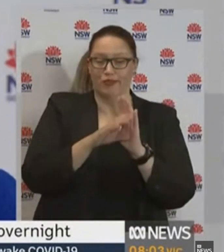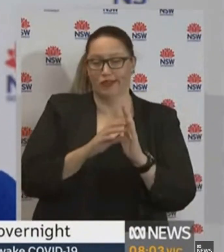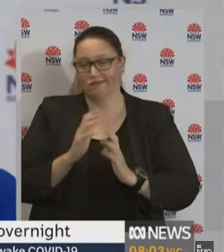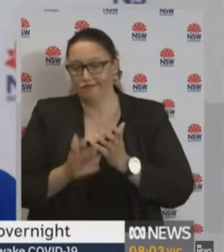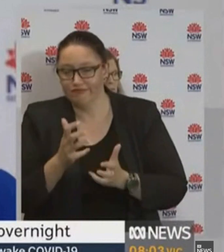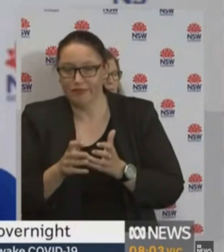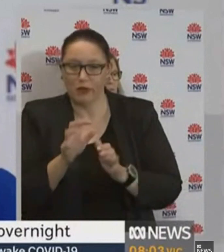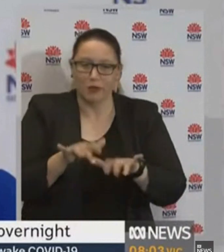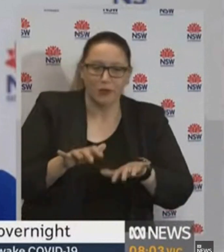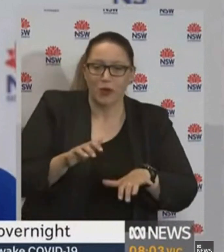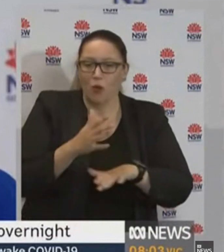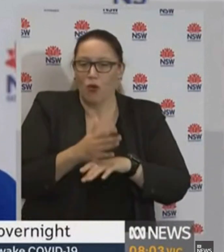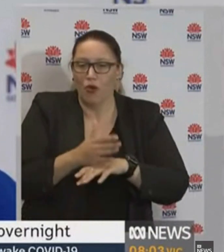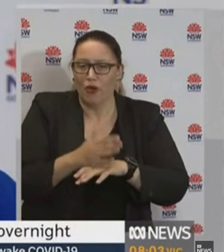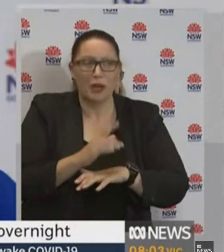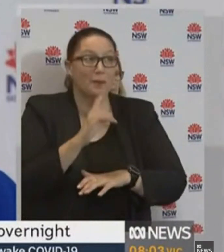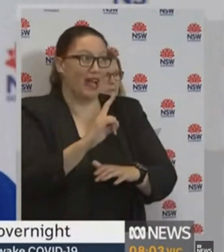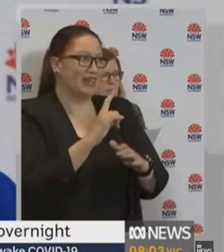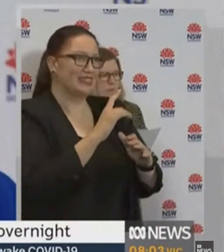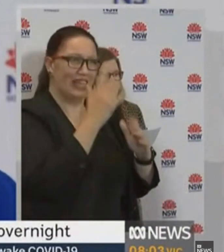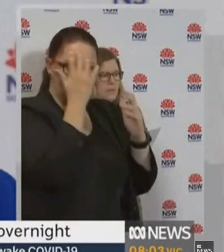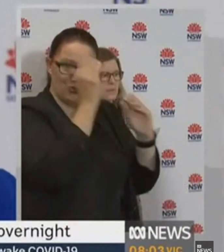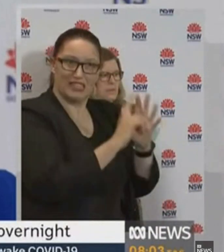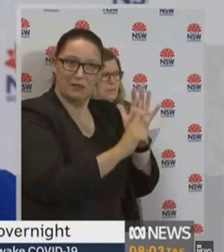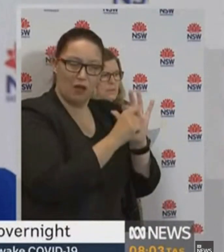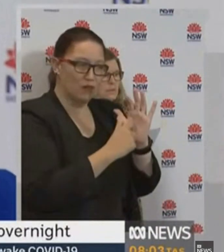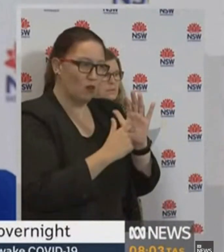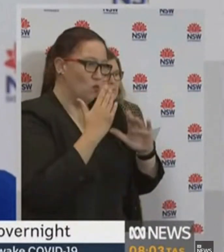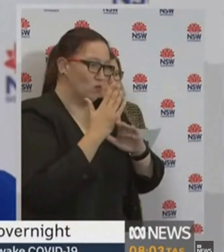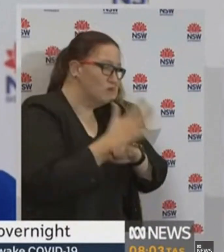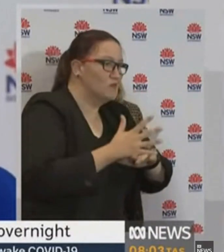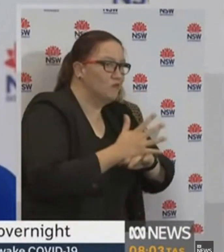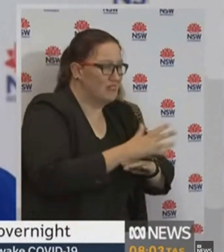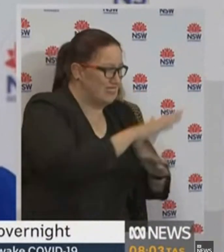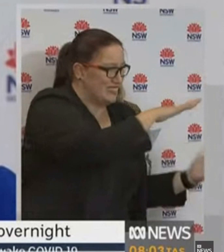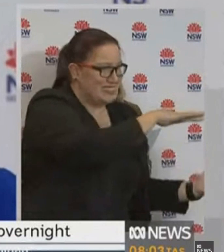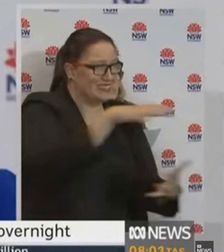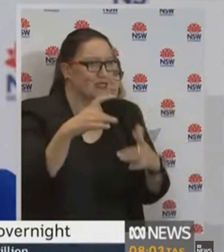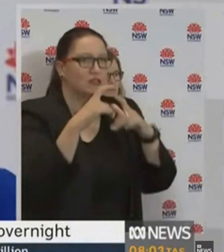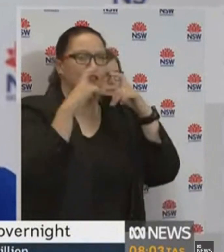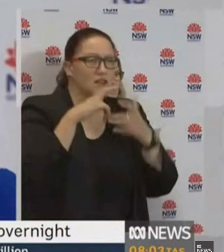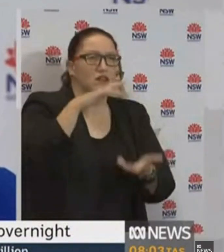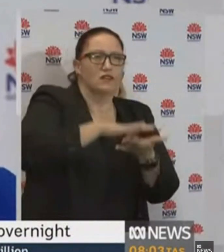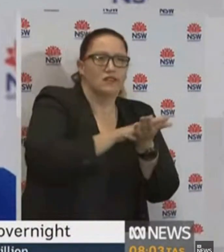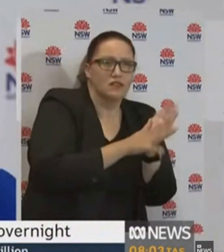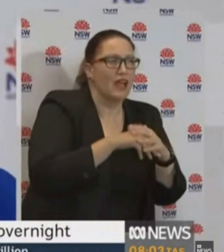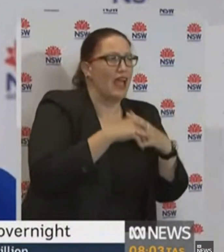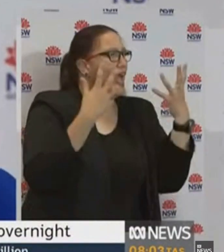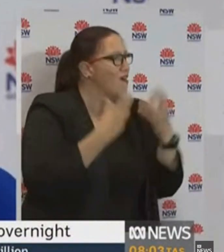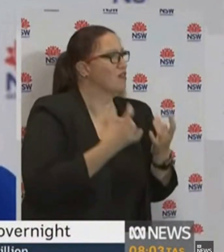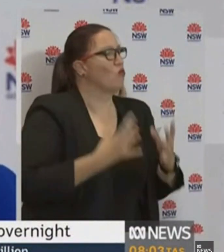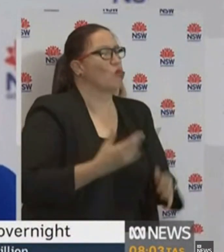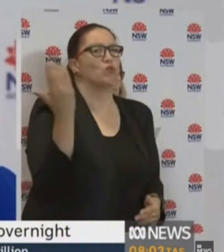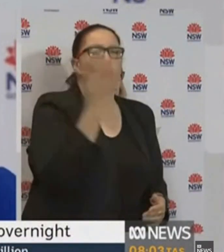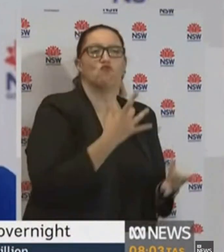supplies through the New South Wales procurement team to make sure we have enough hygiene products, enough supplies to ensure that all schools